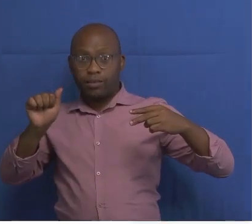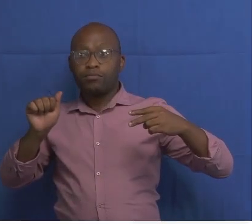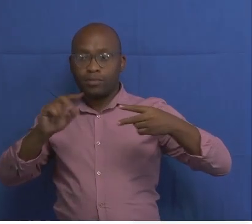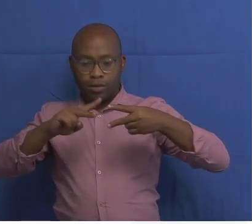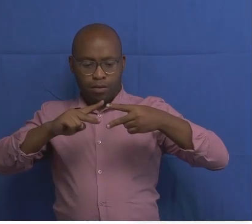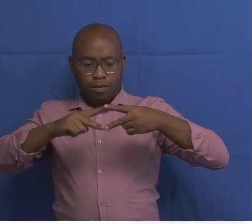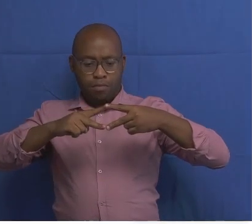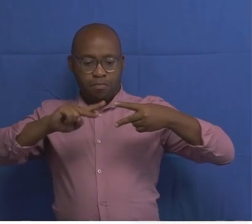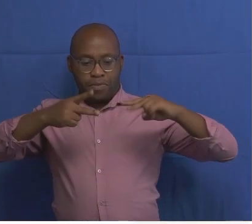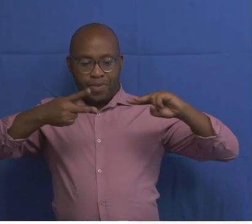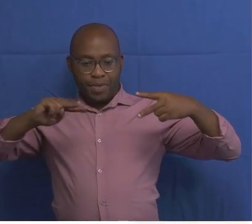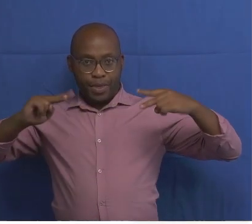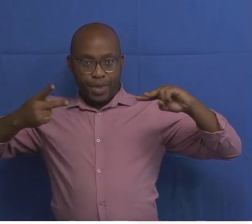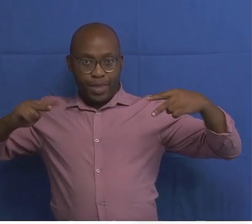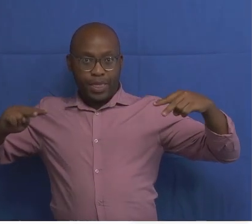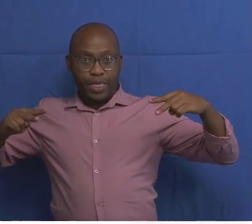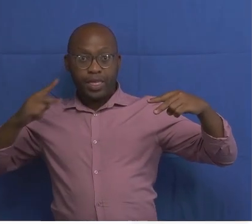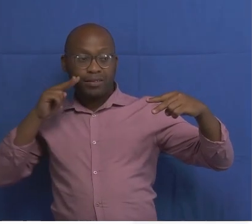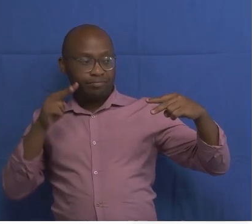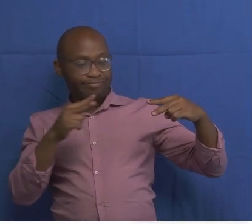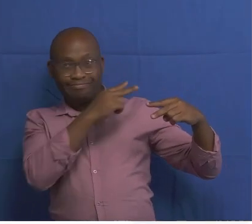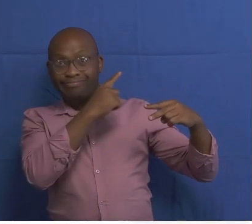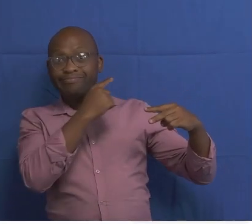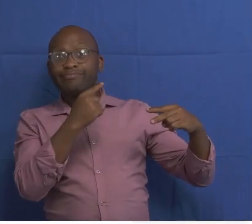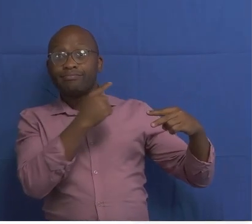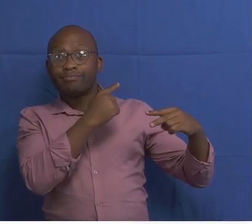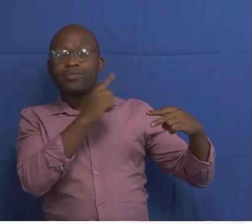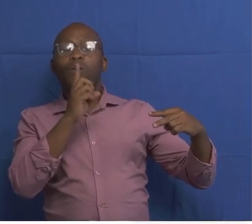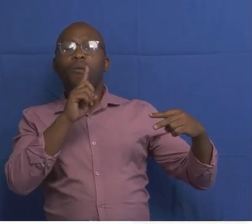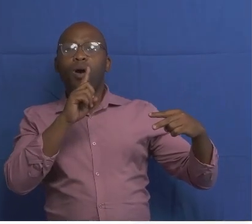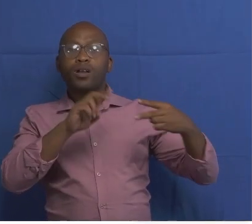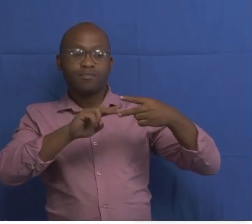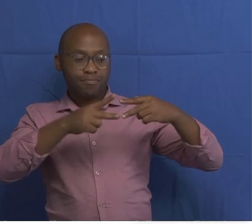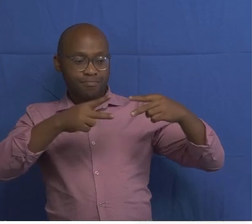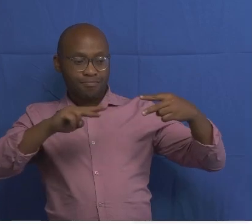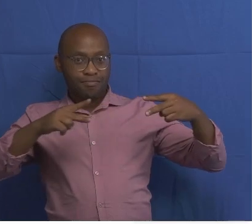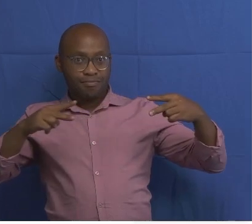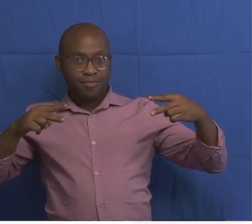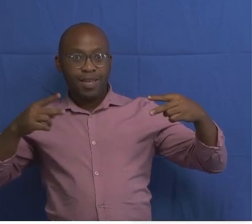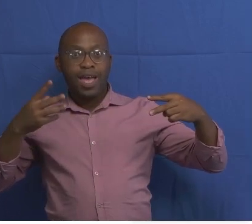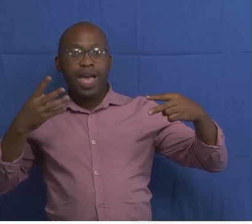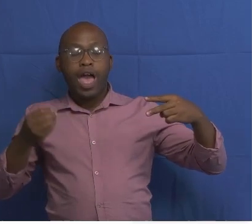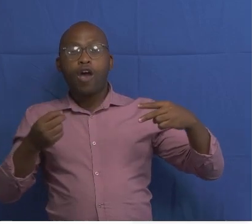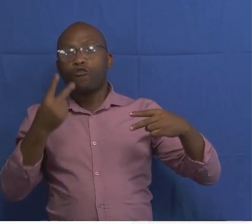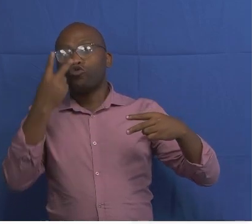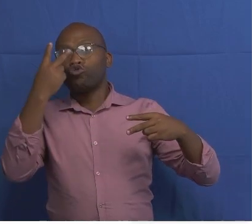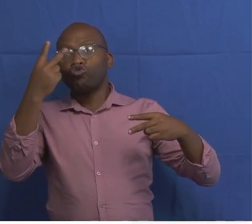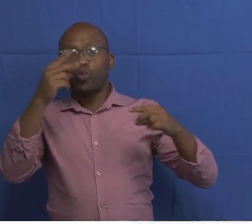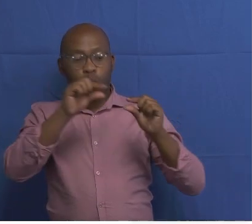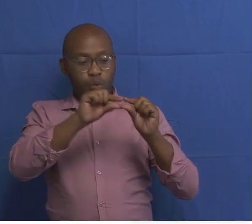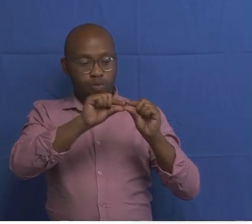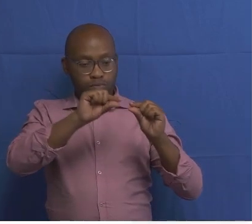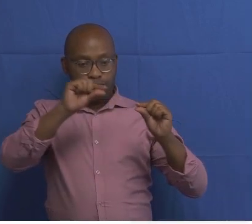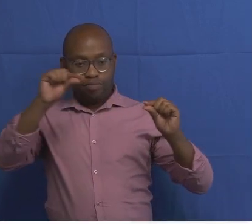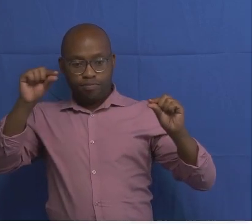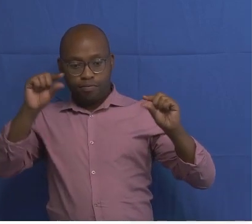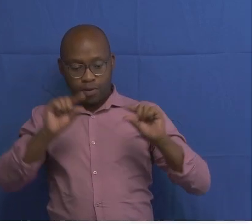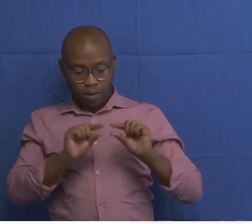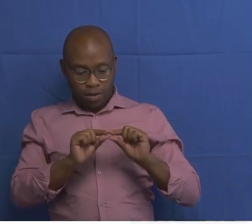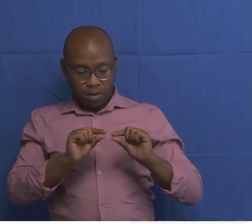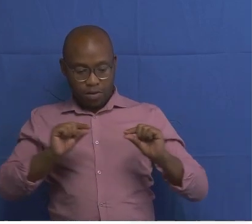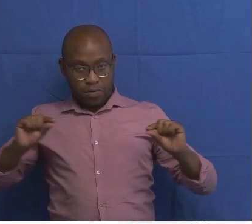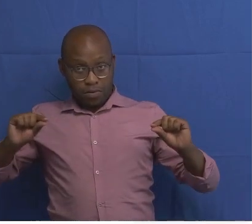a DNA molecule, and we know that DNA is a double helix structure. Now, there are segments